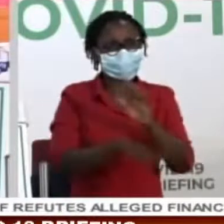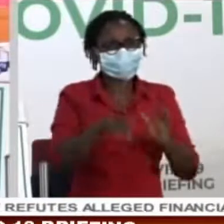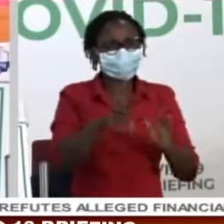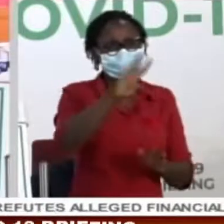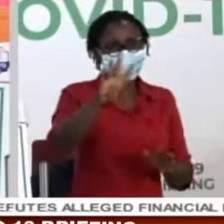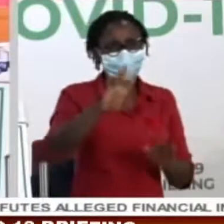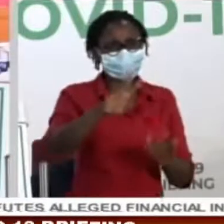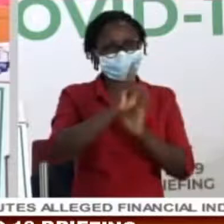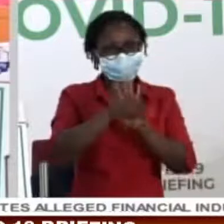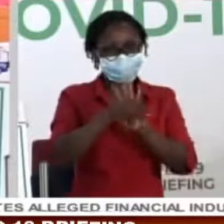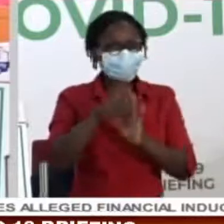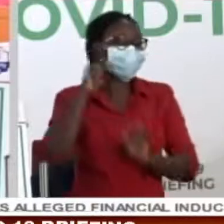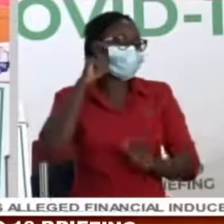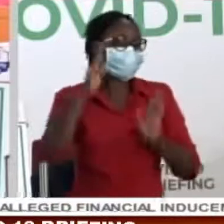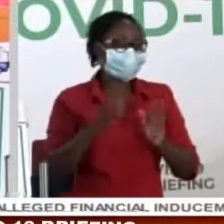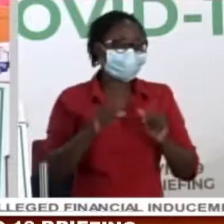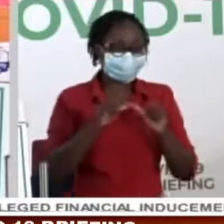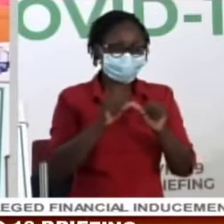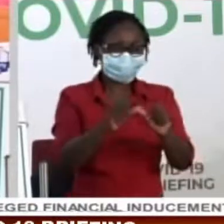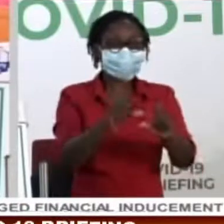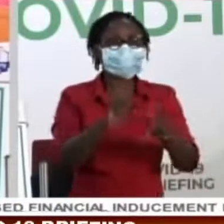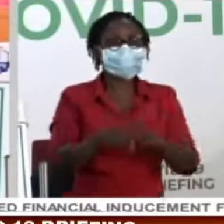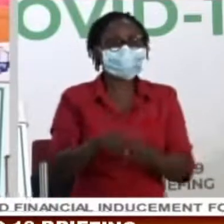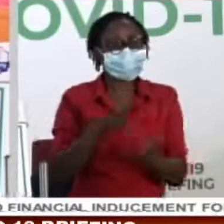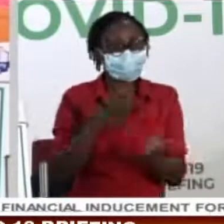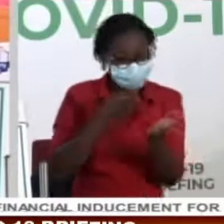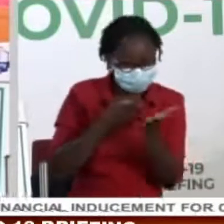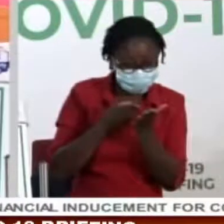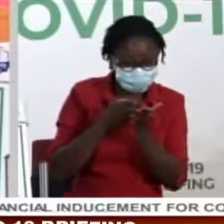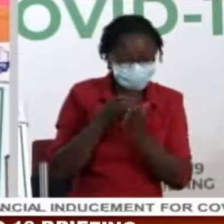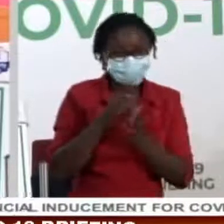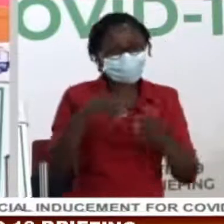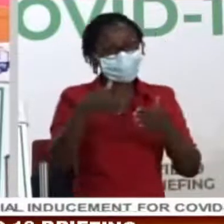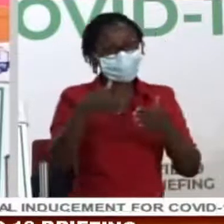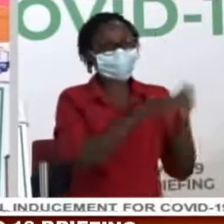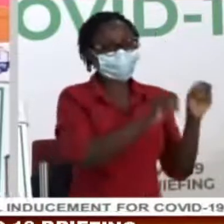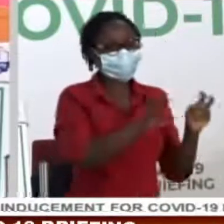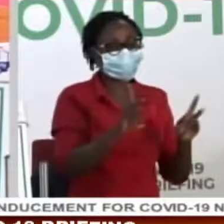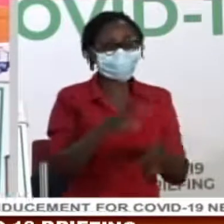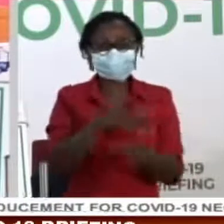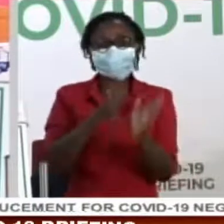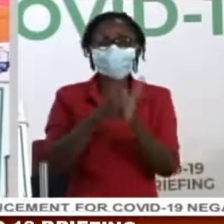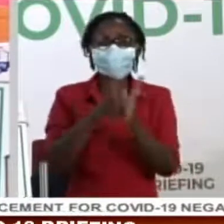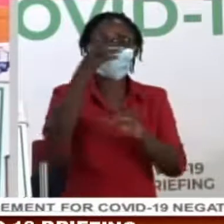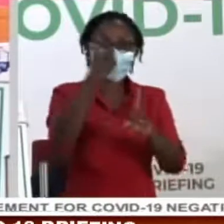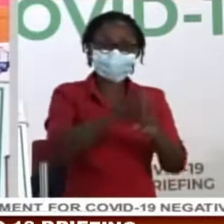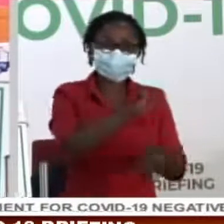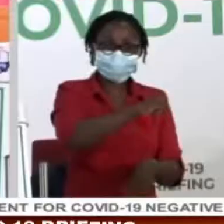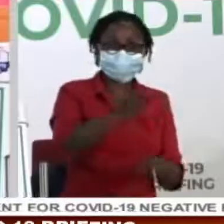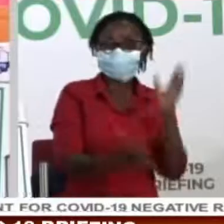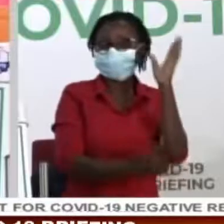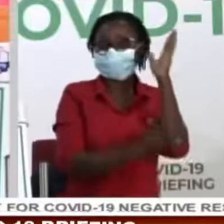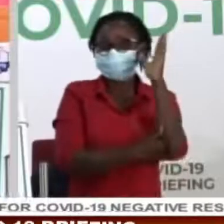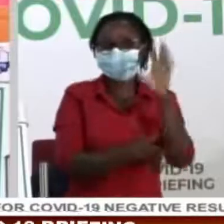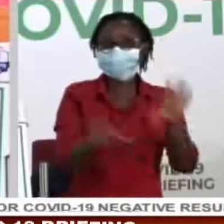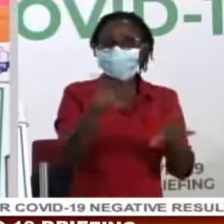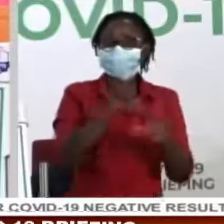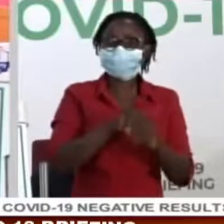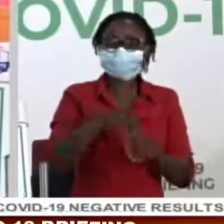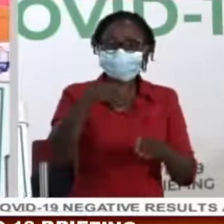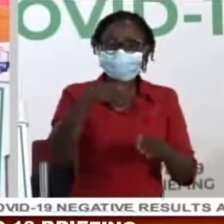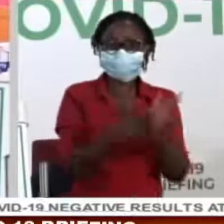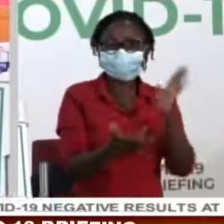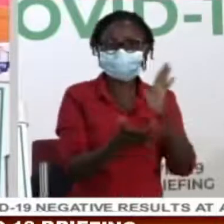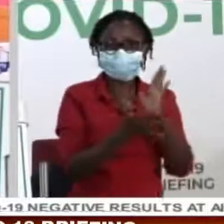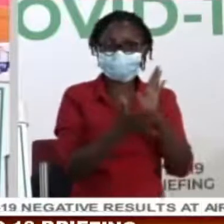Nigeria continues to monitor new opportunities and developments in other countries, including new